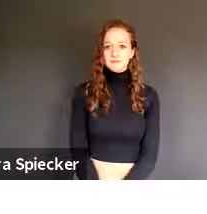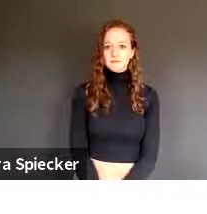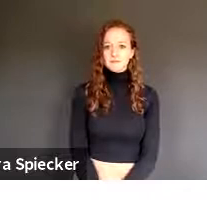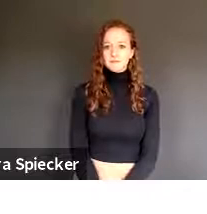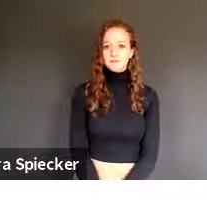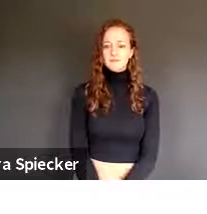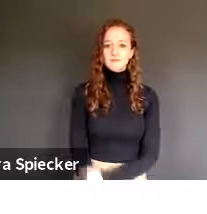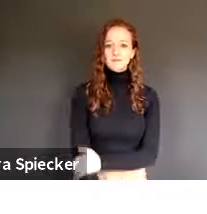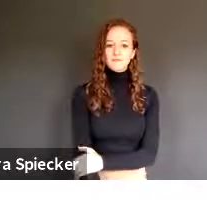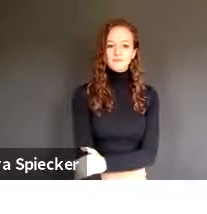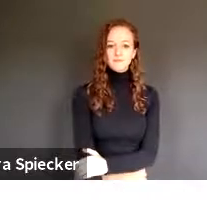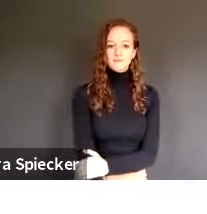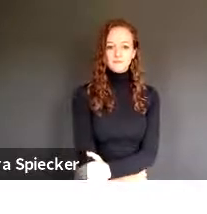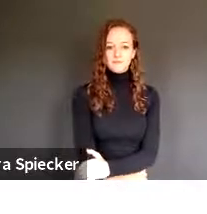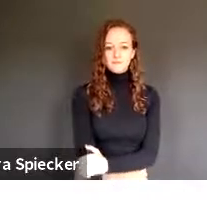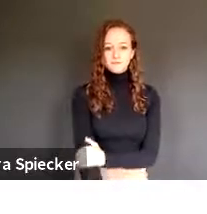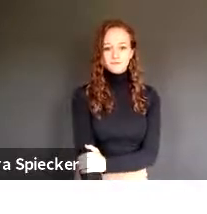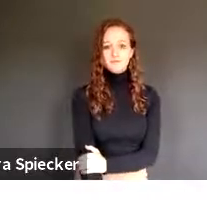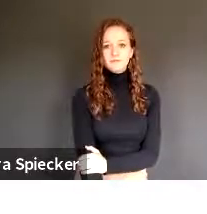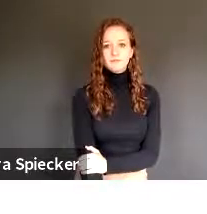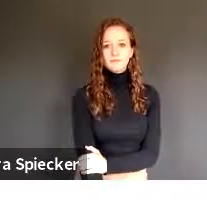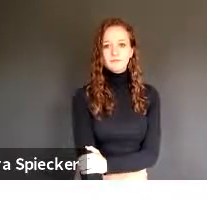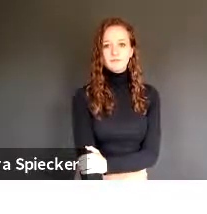as herbivory, competition, and facilitation.